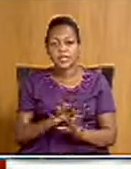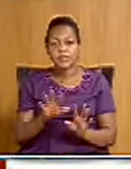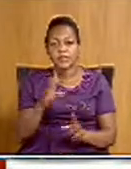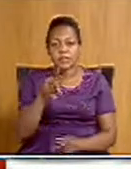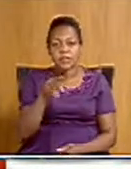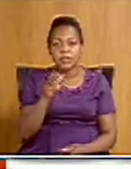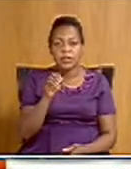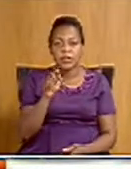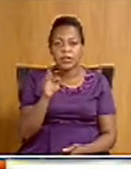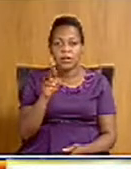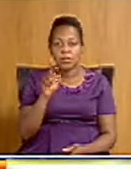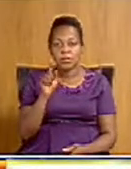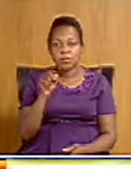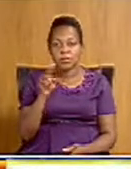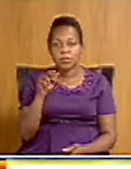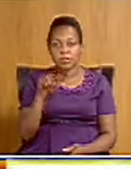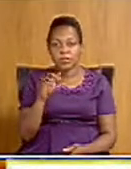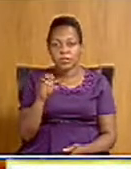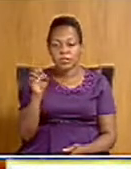islands of the Azores.